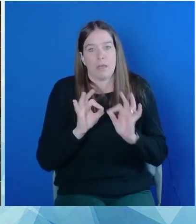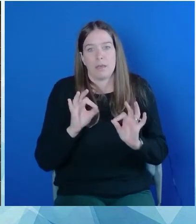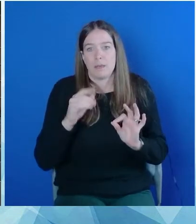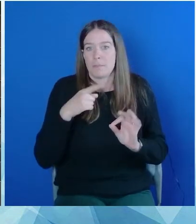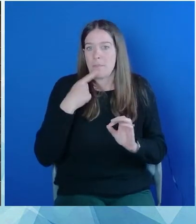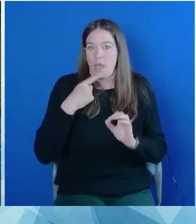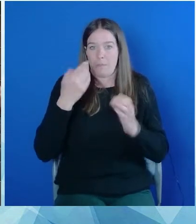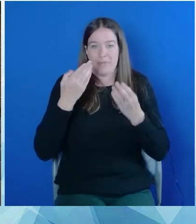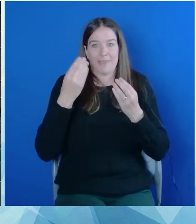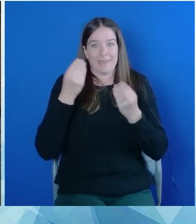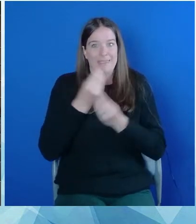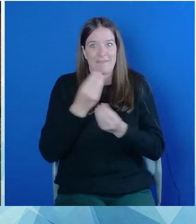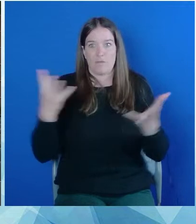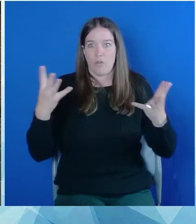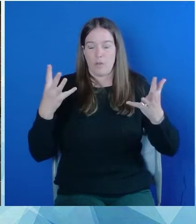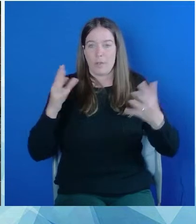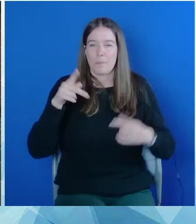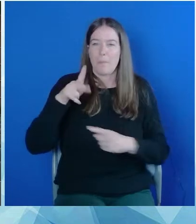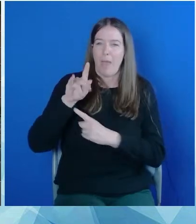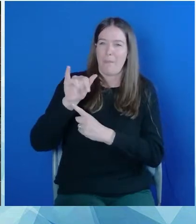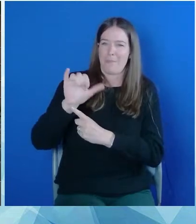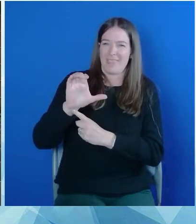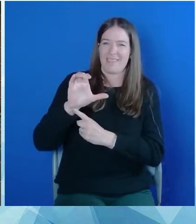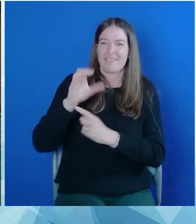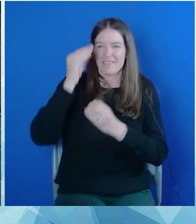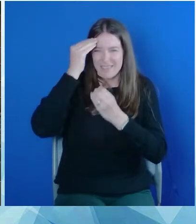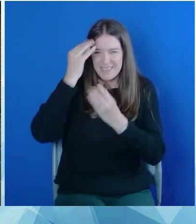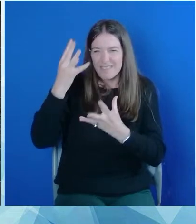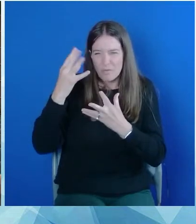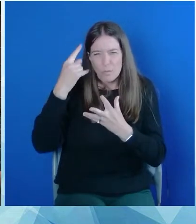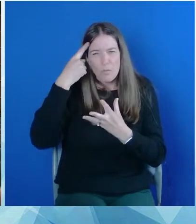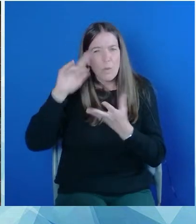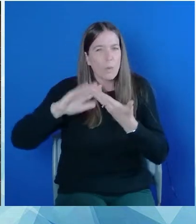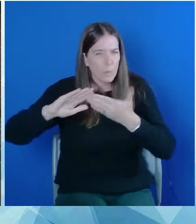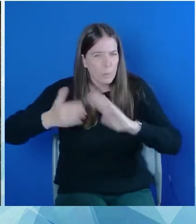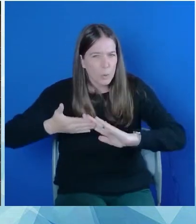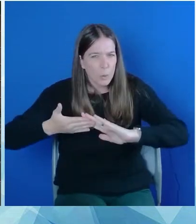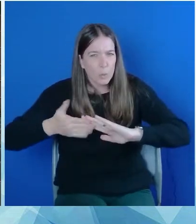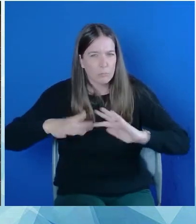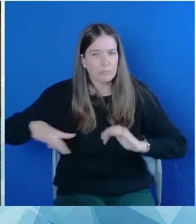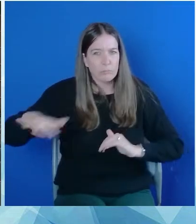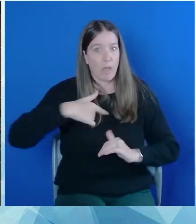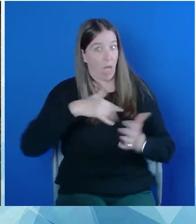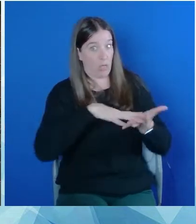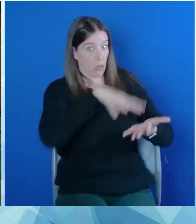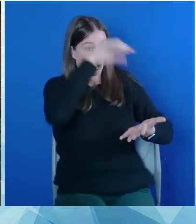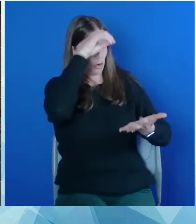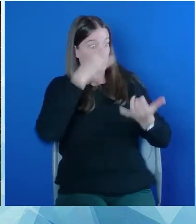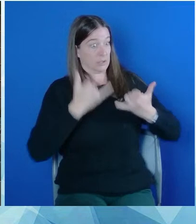critical public information for our community to have that I learned just today.